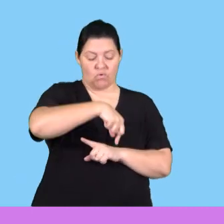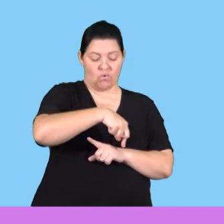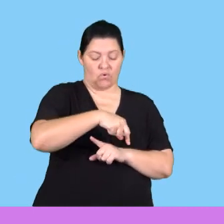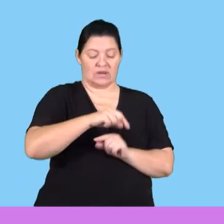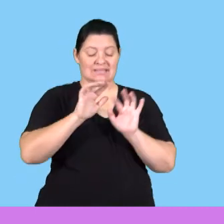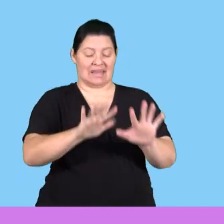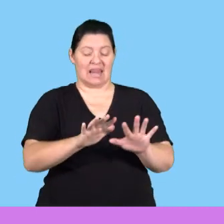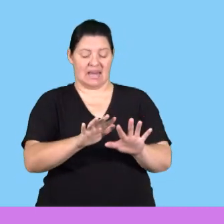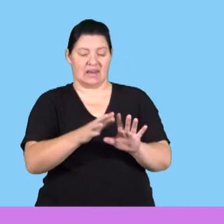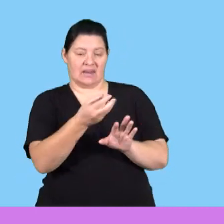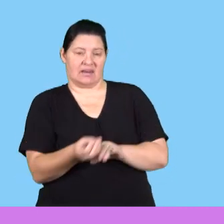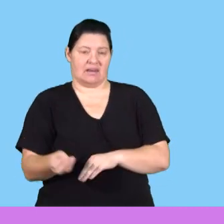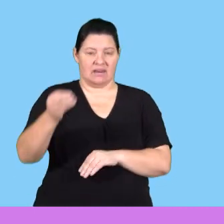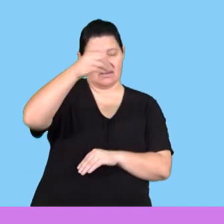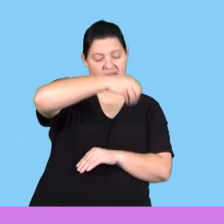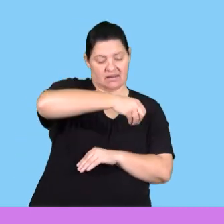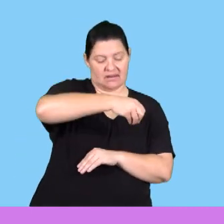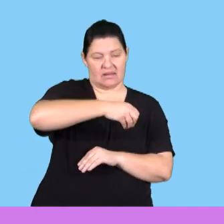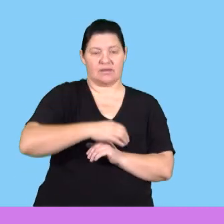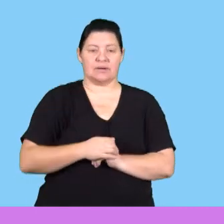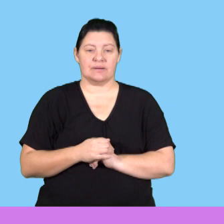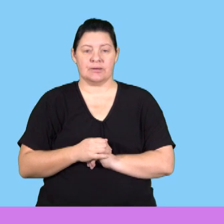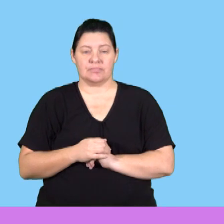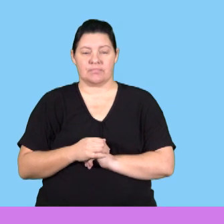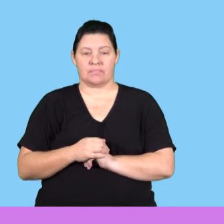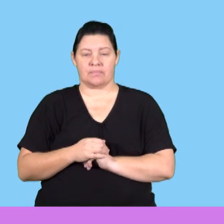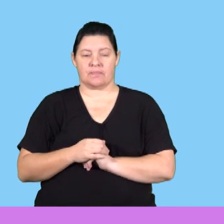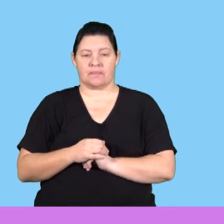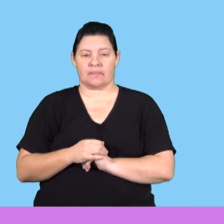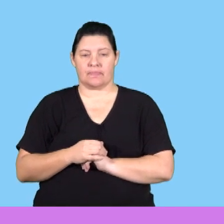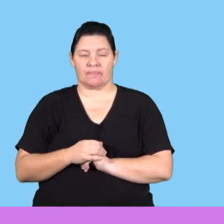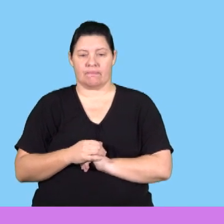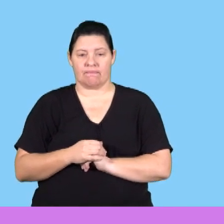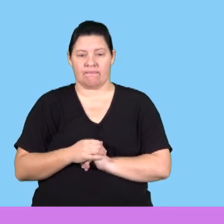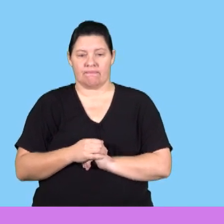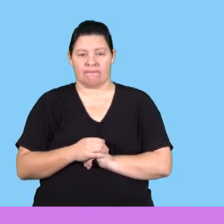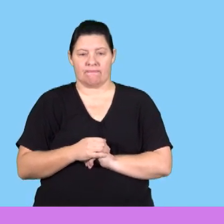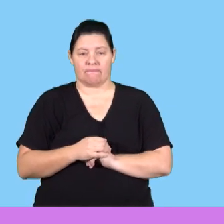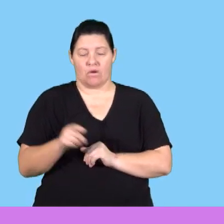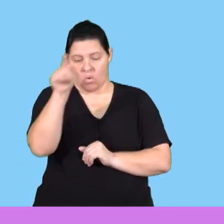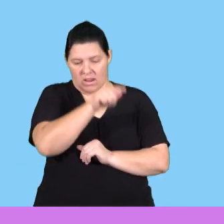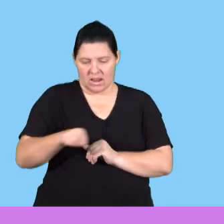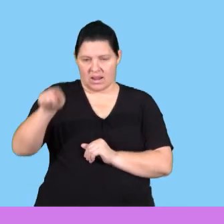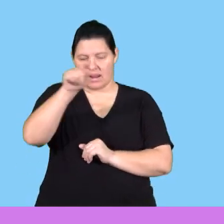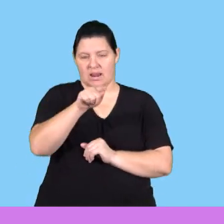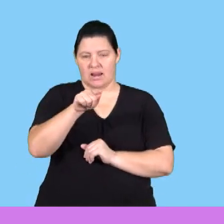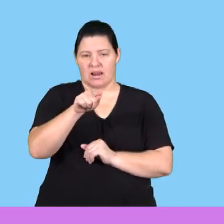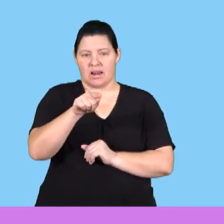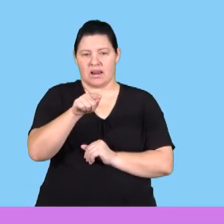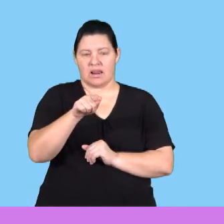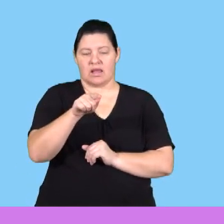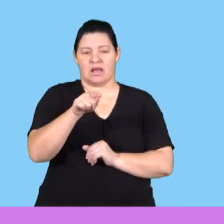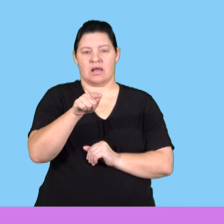10. And also this other 9 will cause the other one to be, actually this one, all in